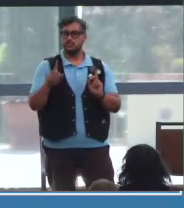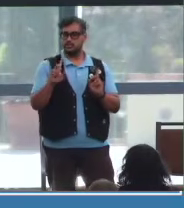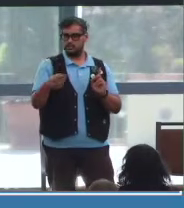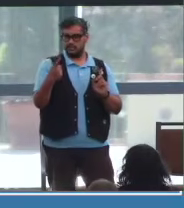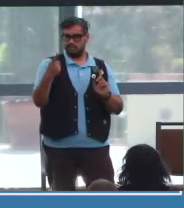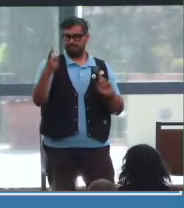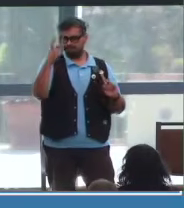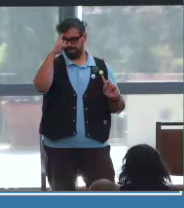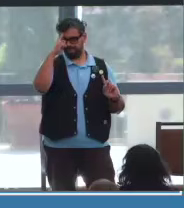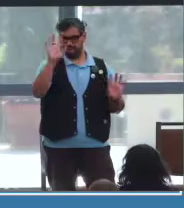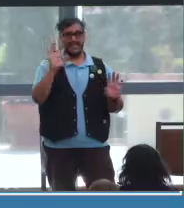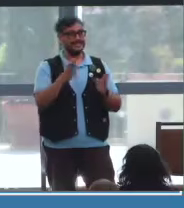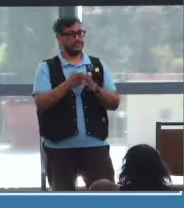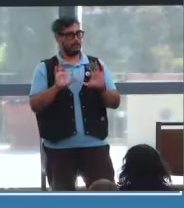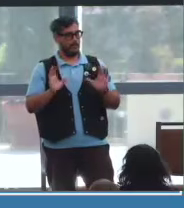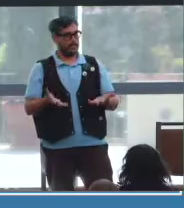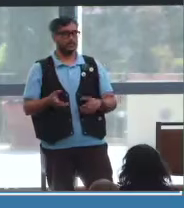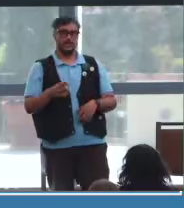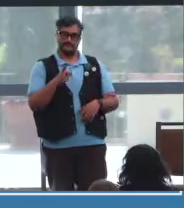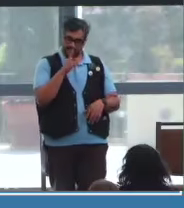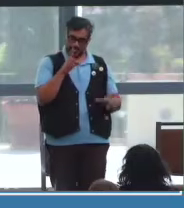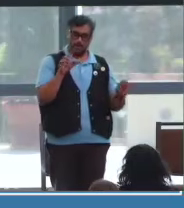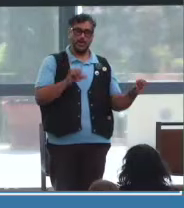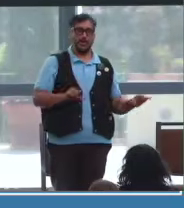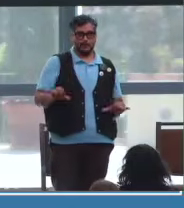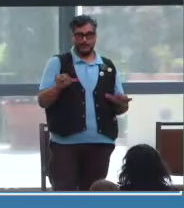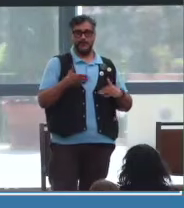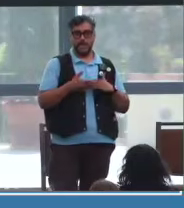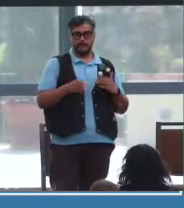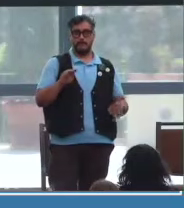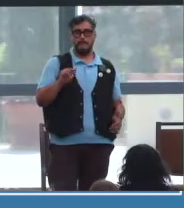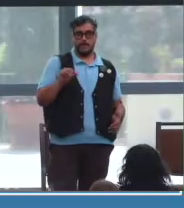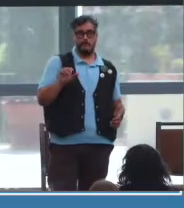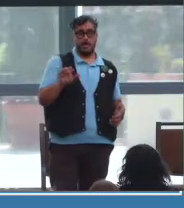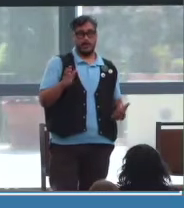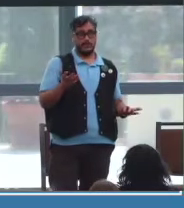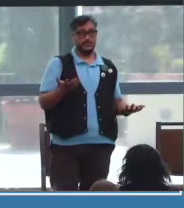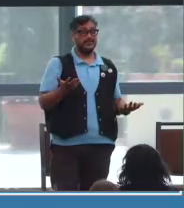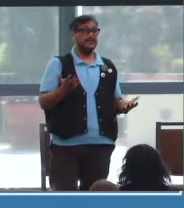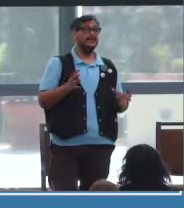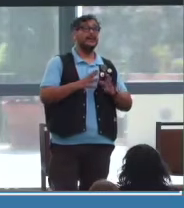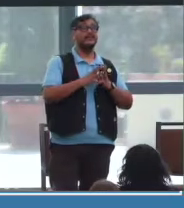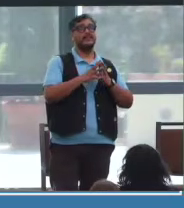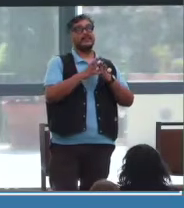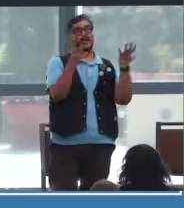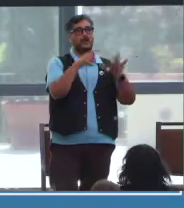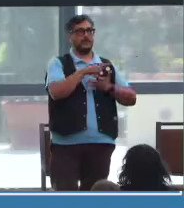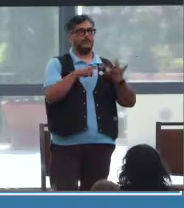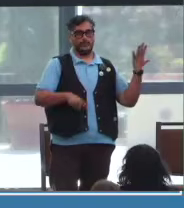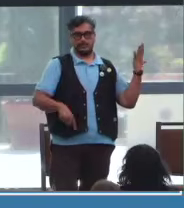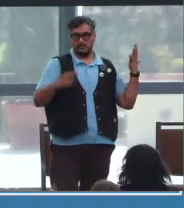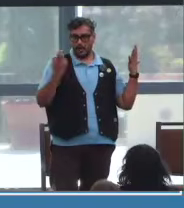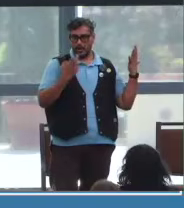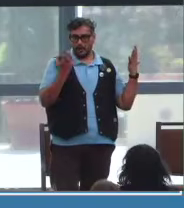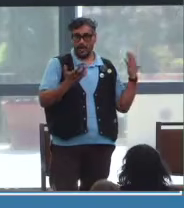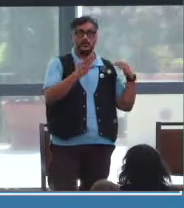mind, even in the general population, it's very common after menopause, and certainly loads of reasons on top of all the